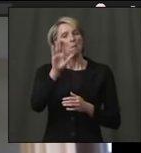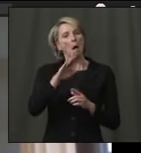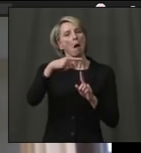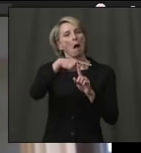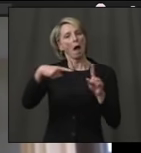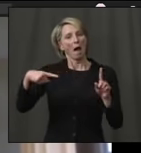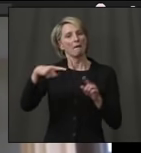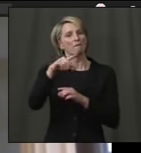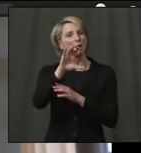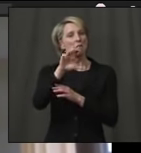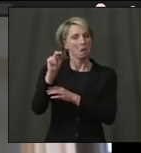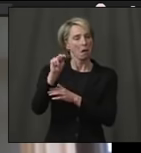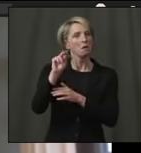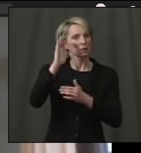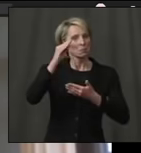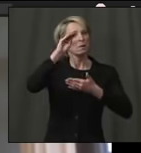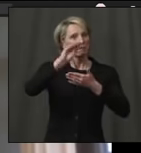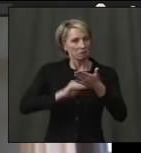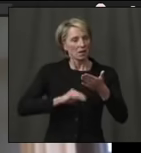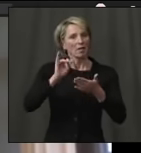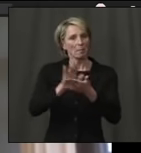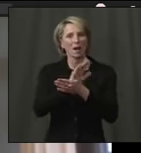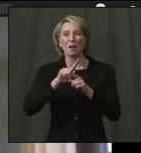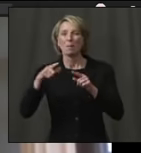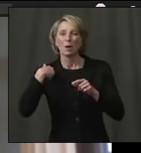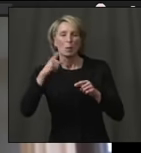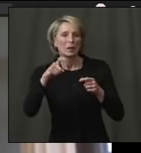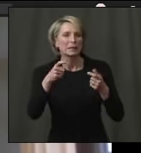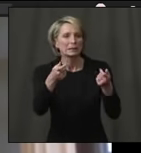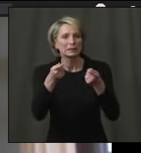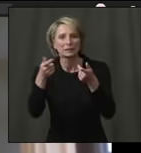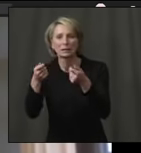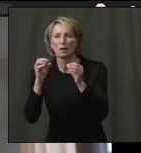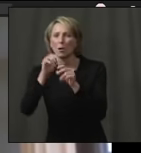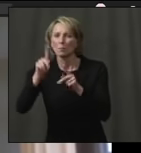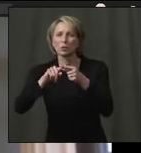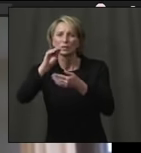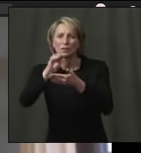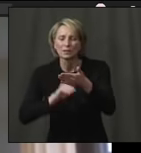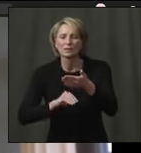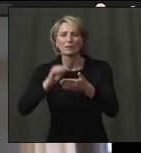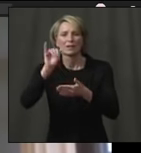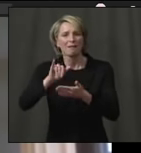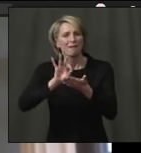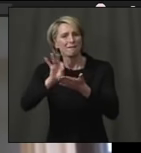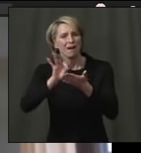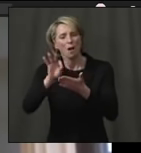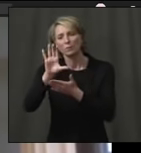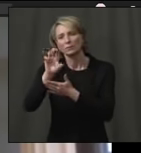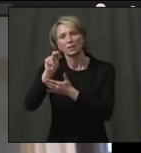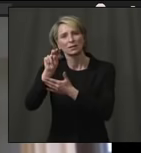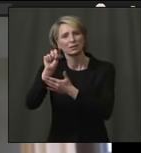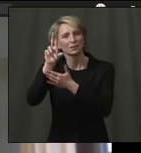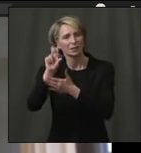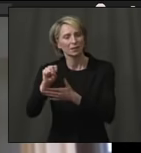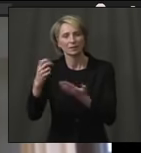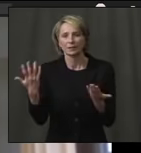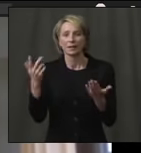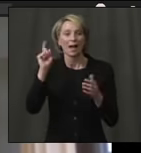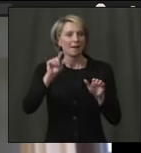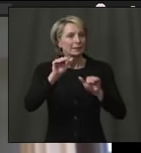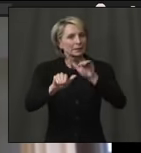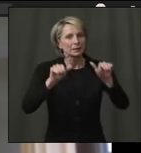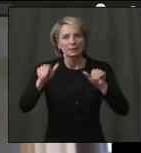the remaining households. And that's why we've engaged our legislators, our municipal leaders, our